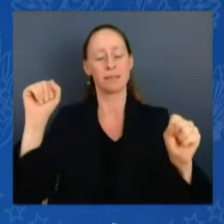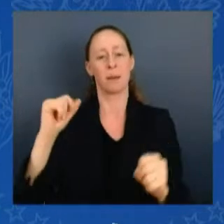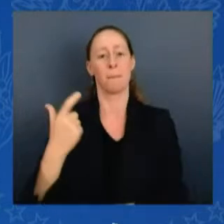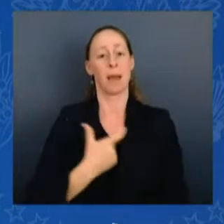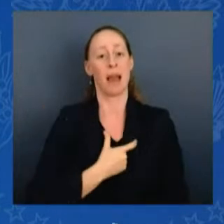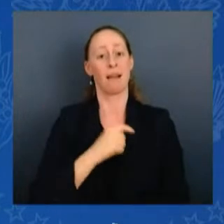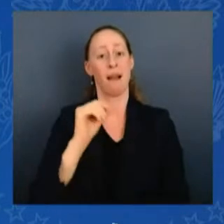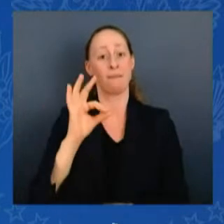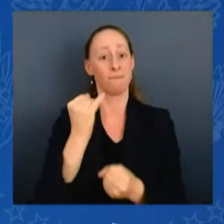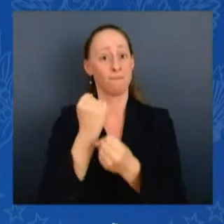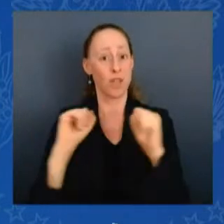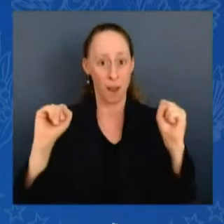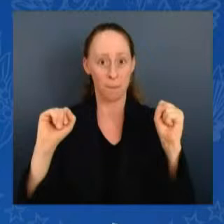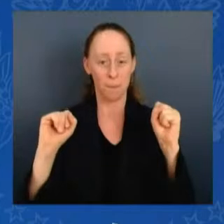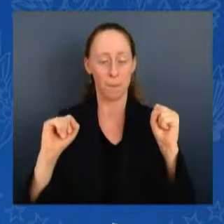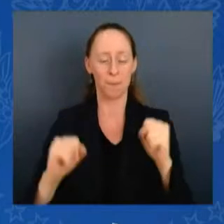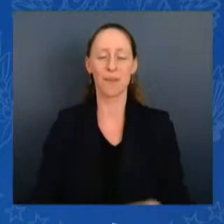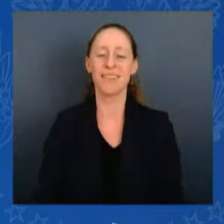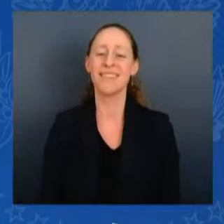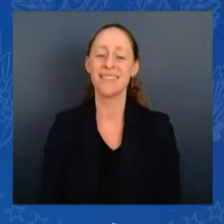to come forward.